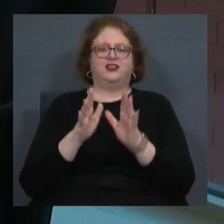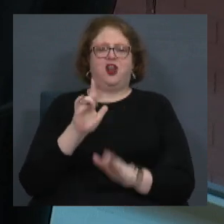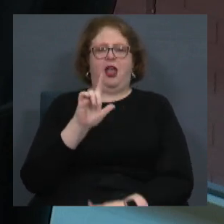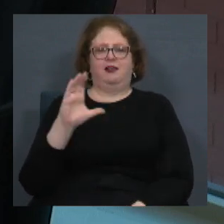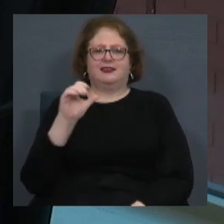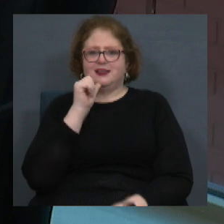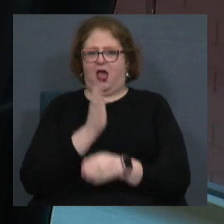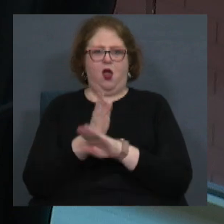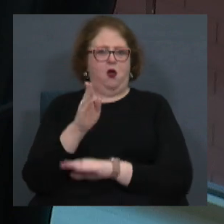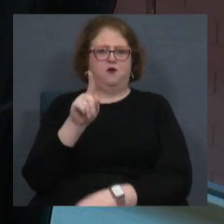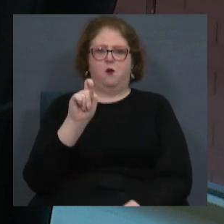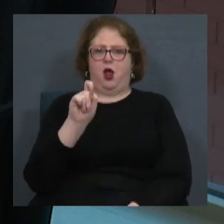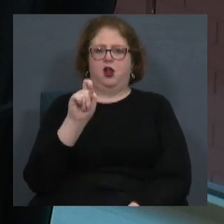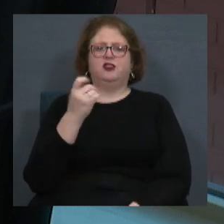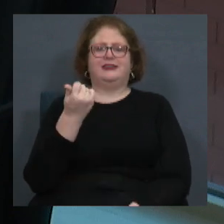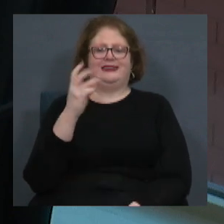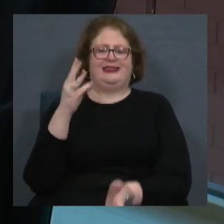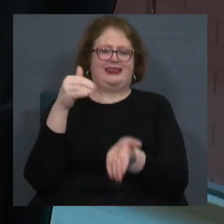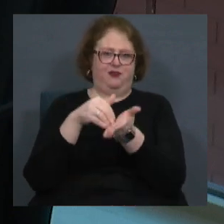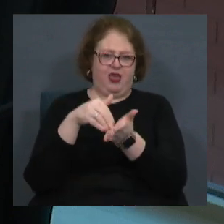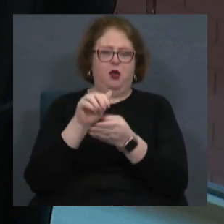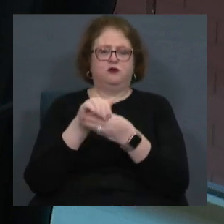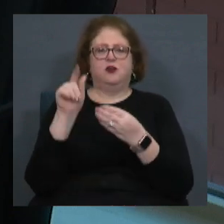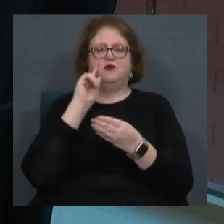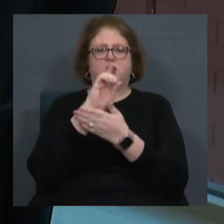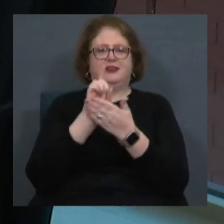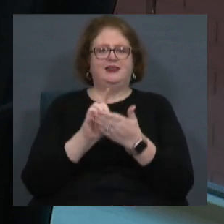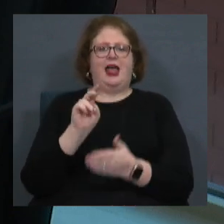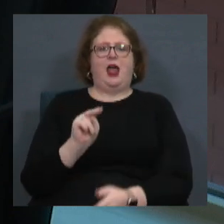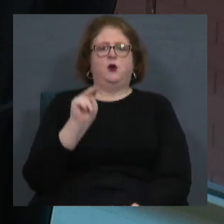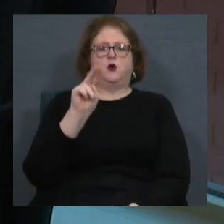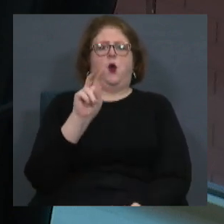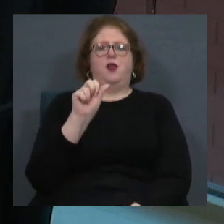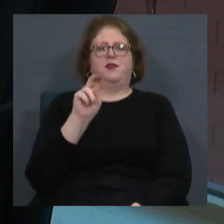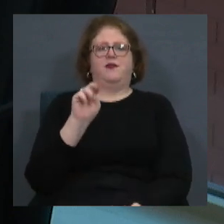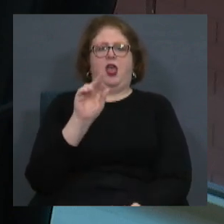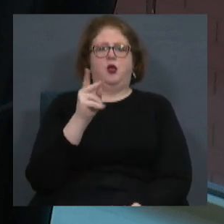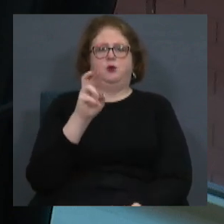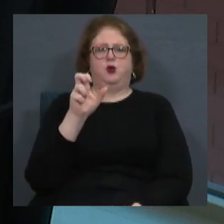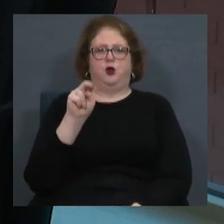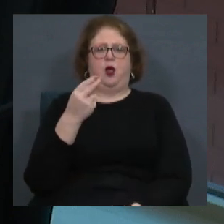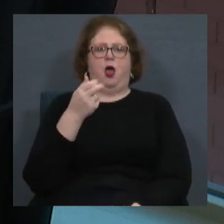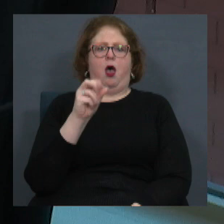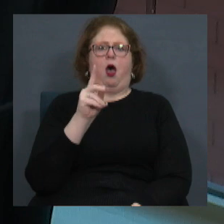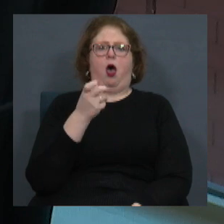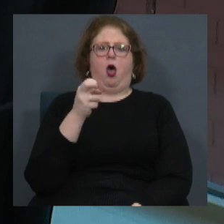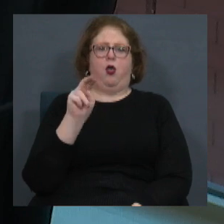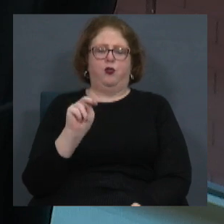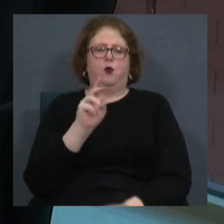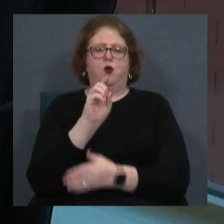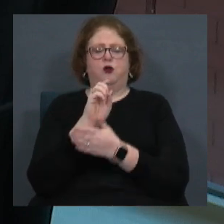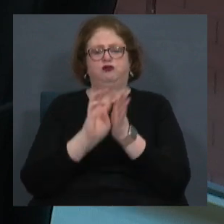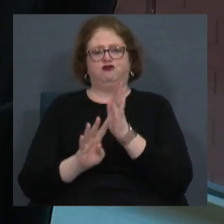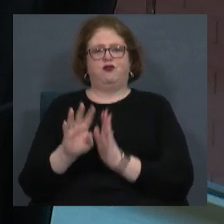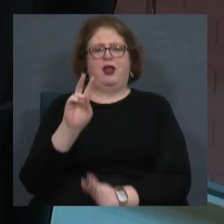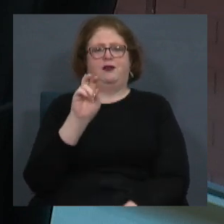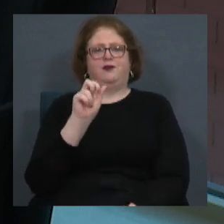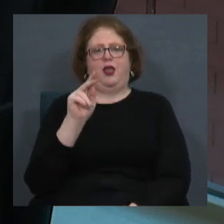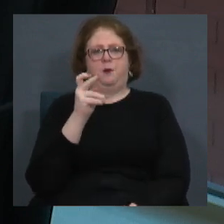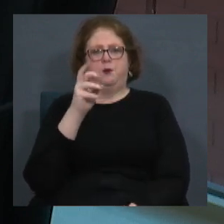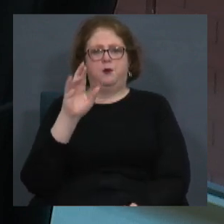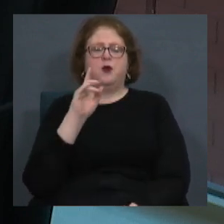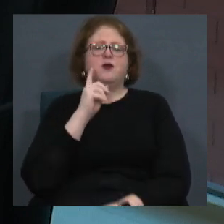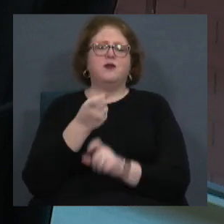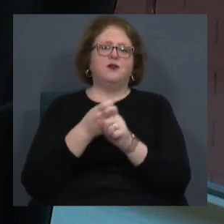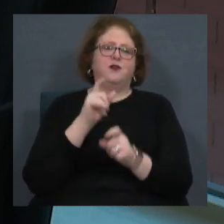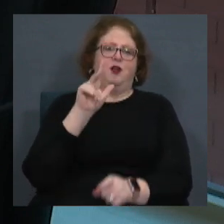exceed $116,000 for the design of North Van Buren, Hawthorne, and Country Club drainage and for other purposes, funding from the 3/8